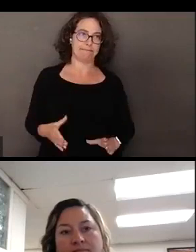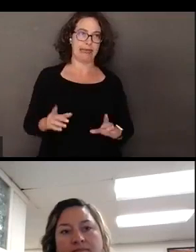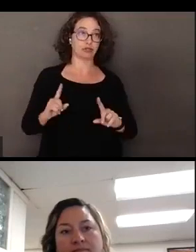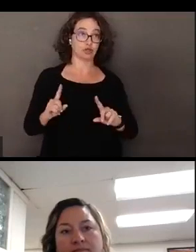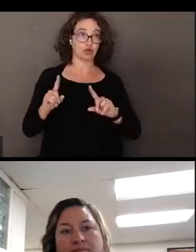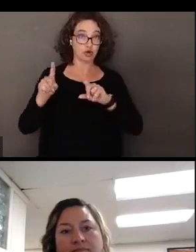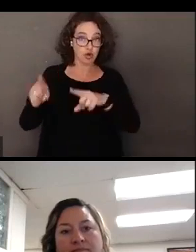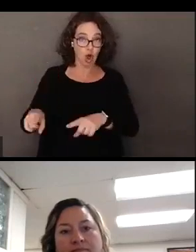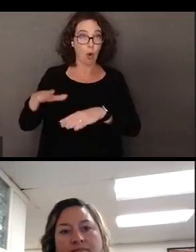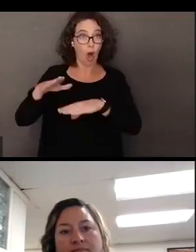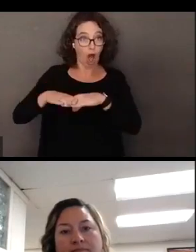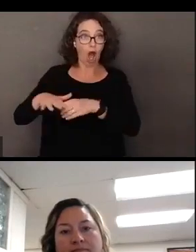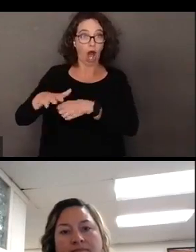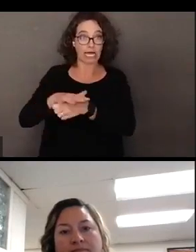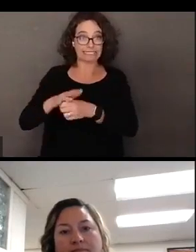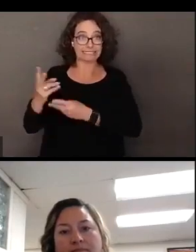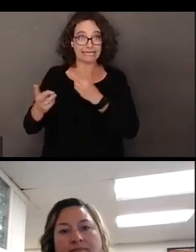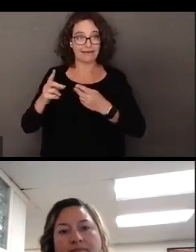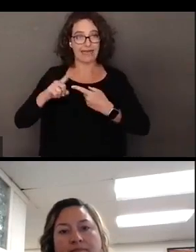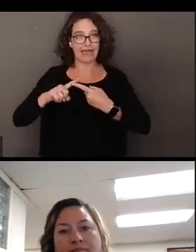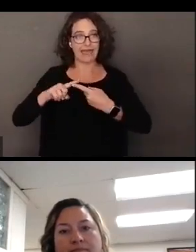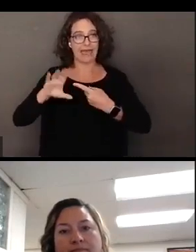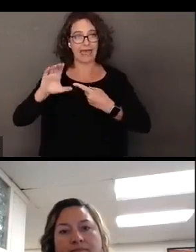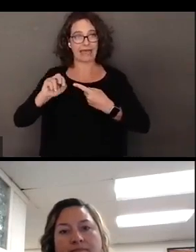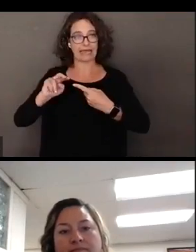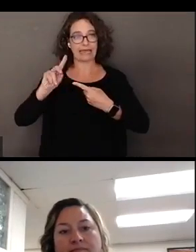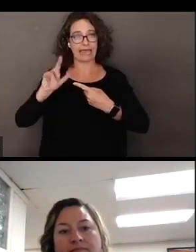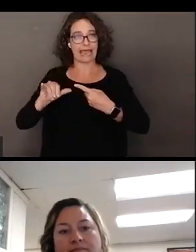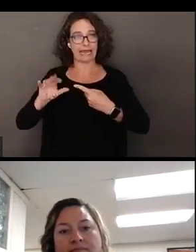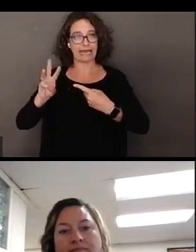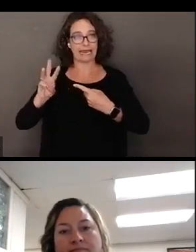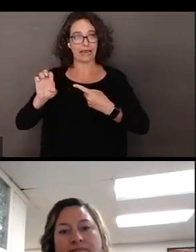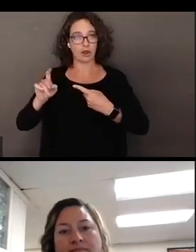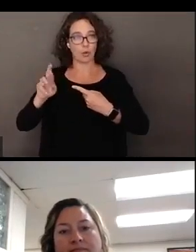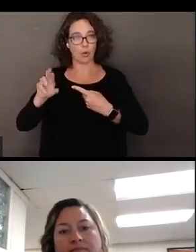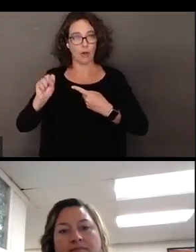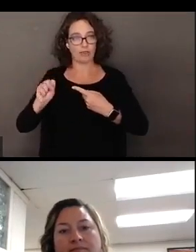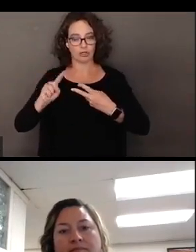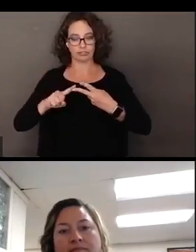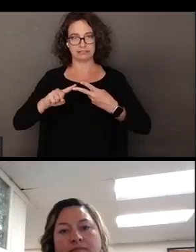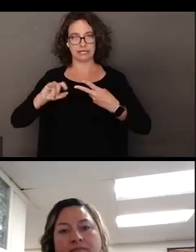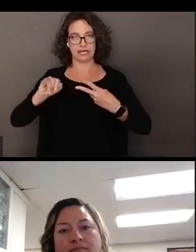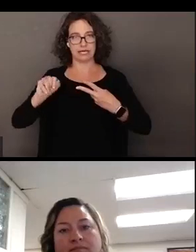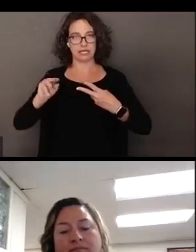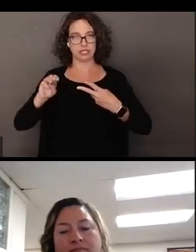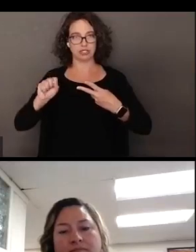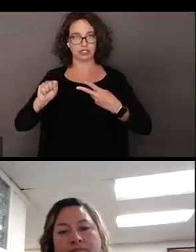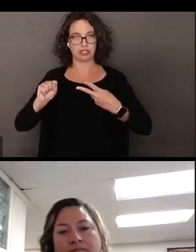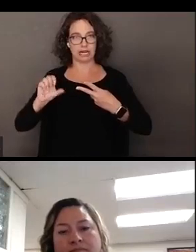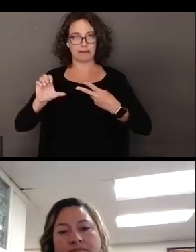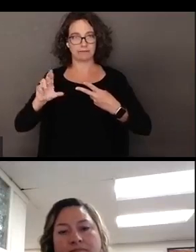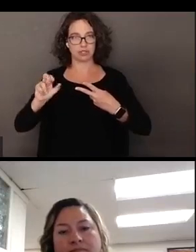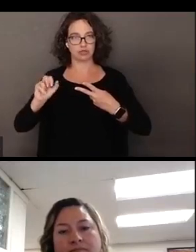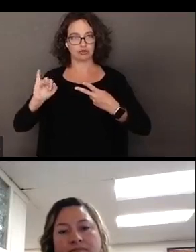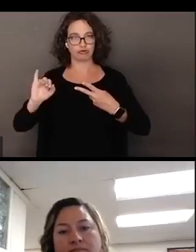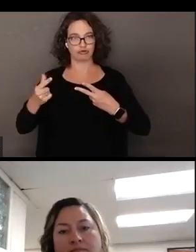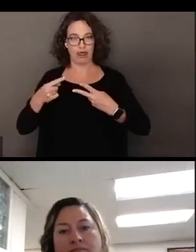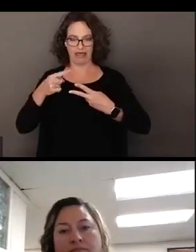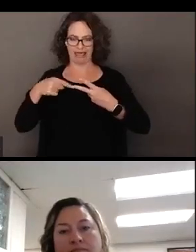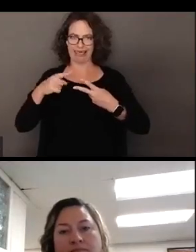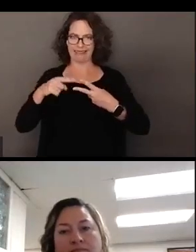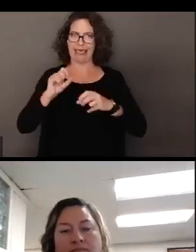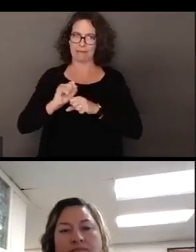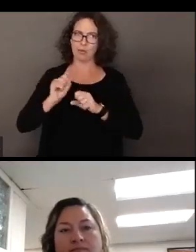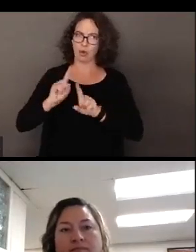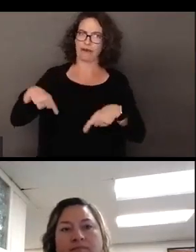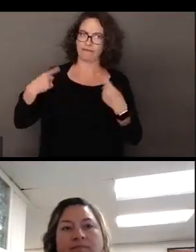on-site visits. One is Candy Leathers, the other is James Craig. And they've been doing this for a long time. They're super